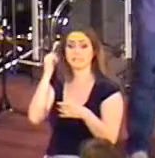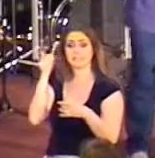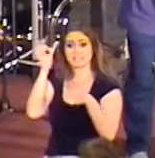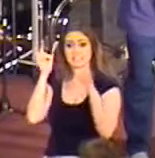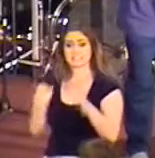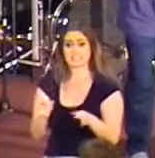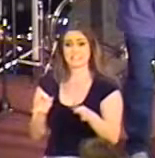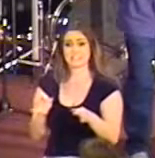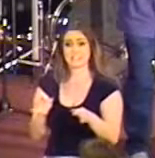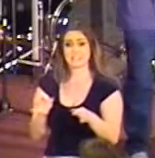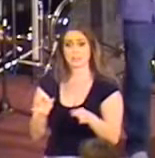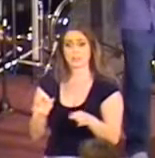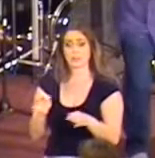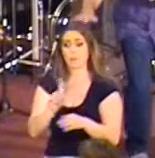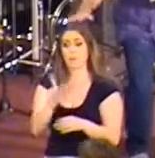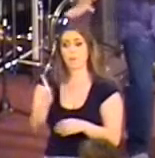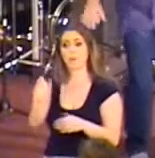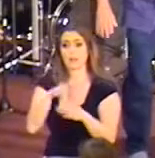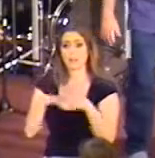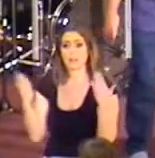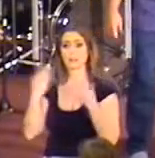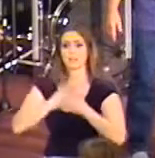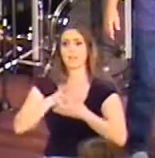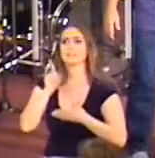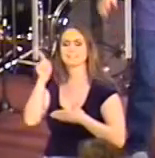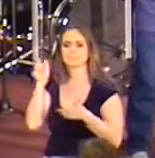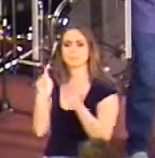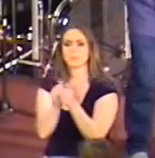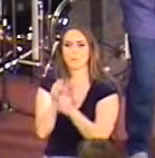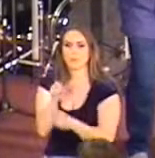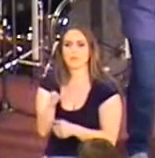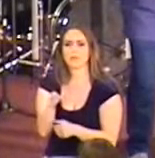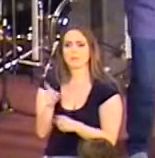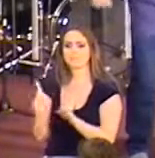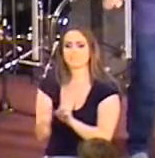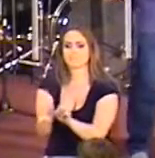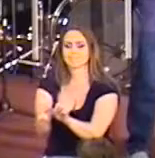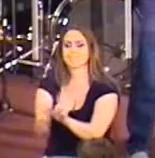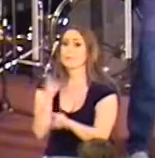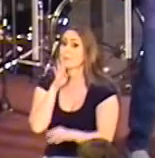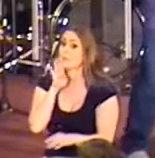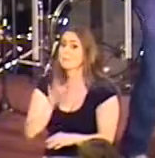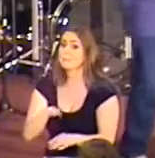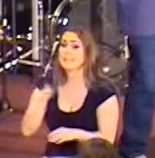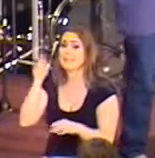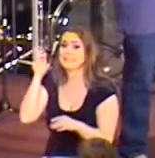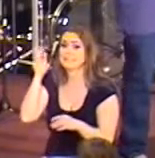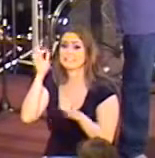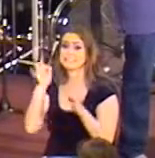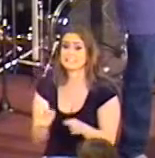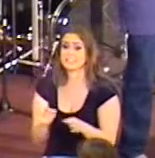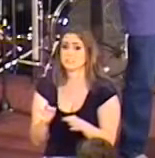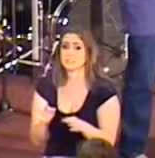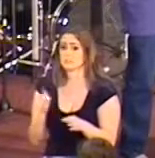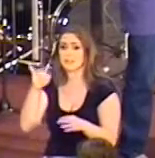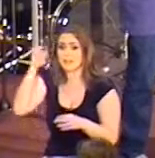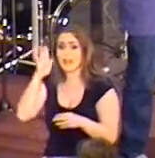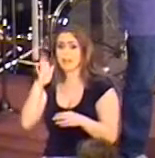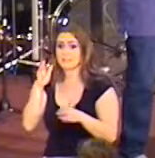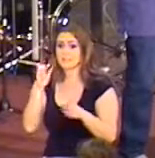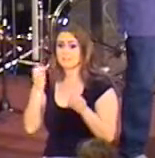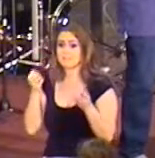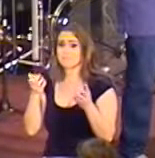walk into the dark, he's there. That means you're making a bad decision. You're doing something you know God doesn't want you to